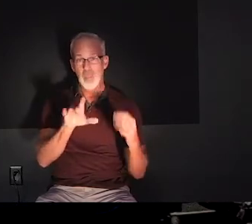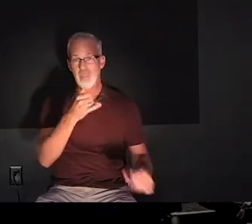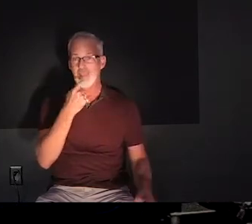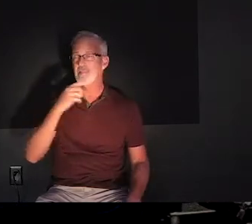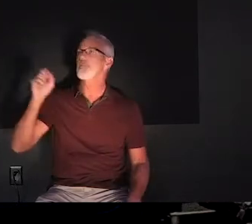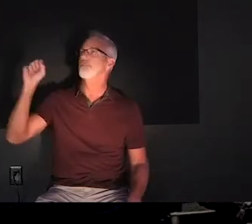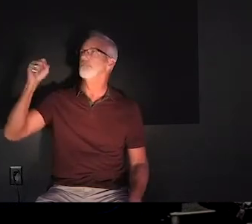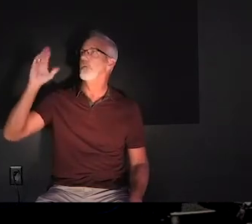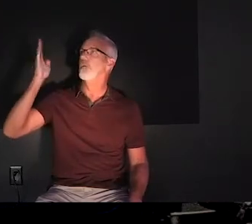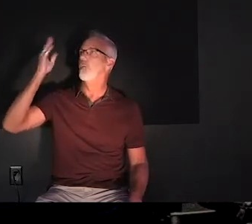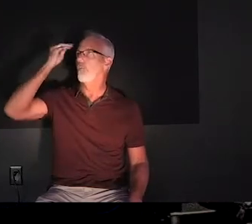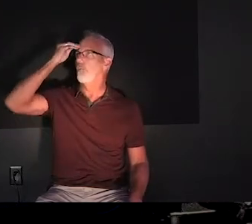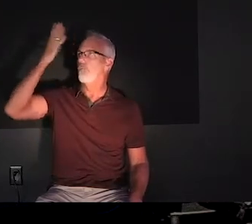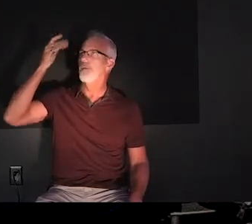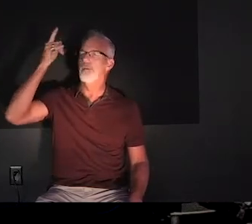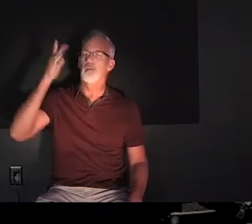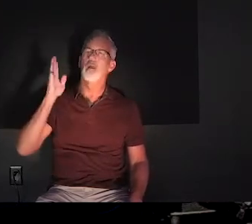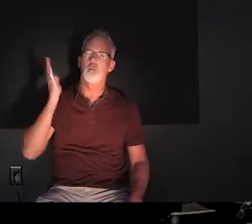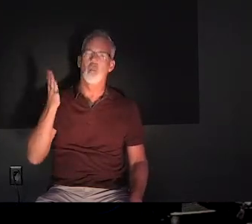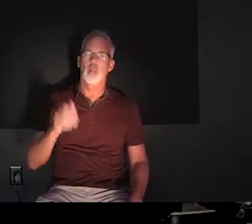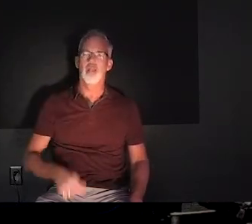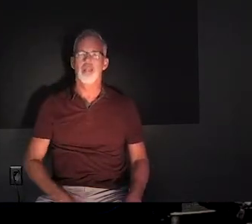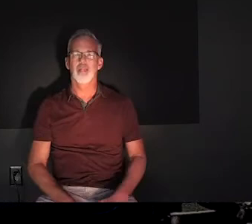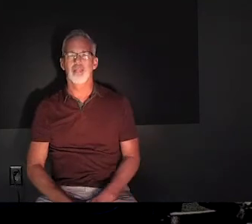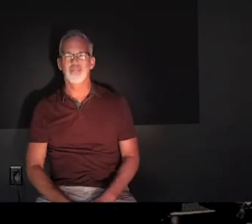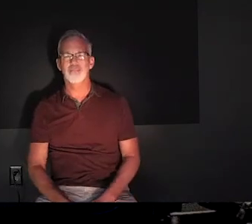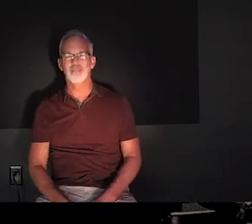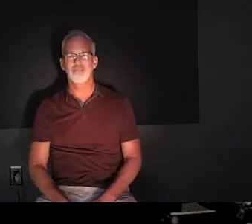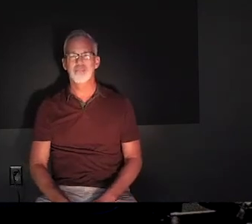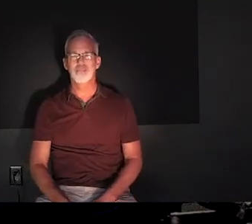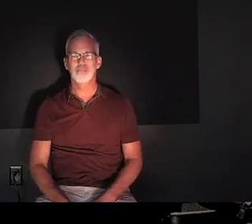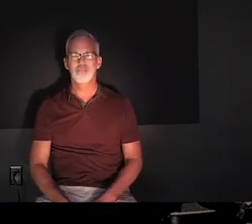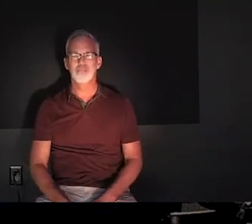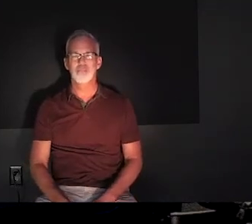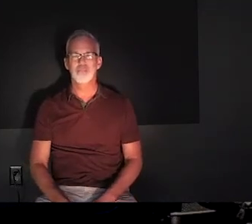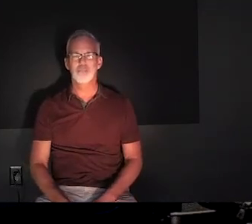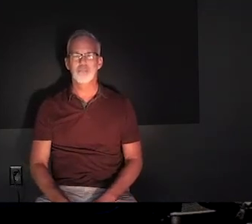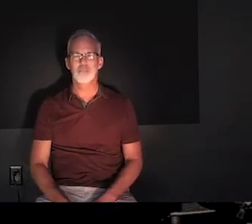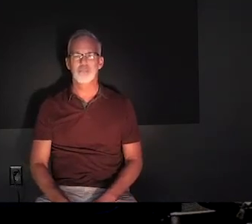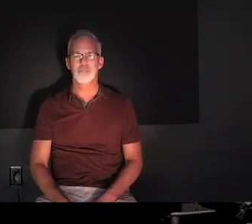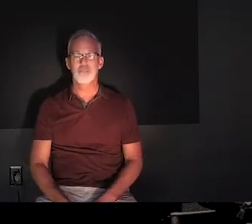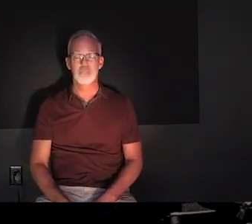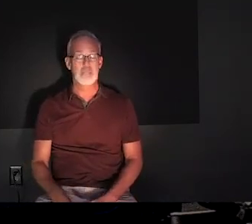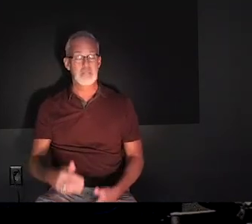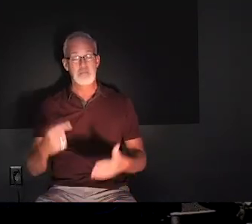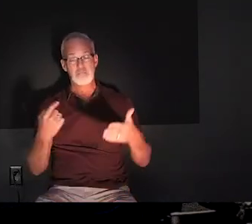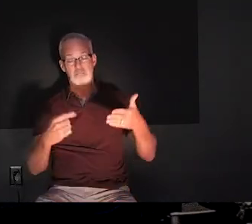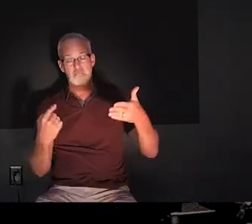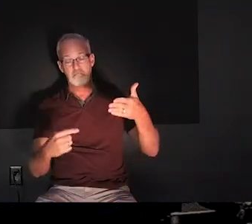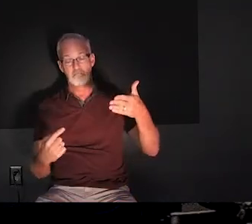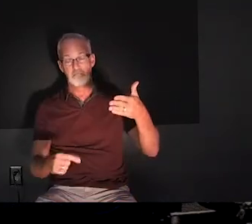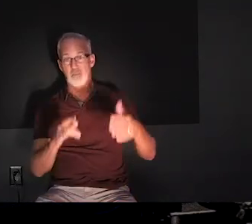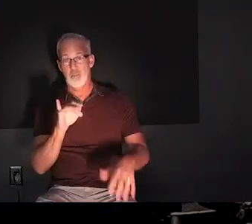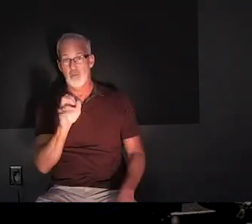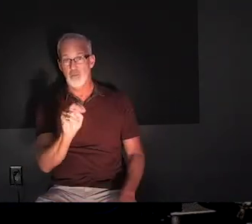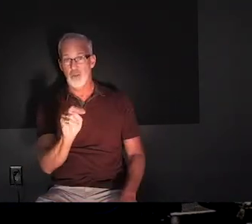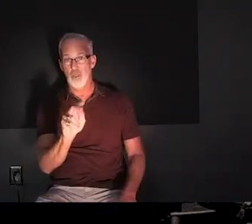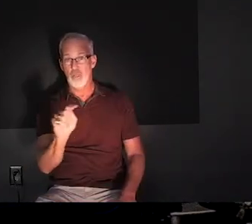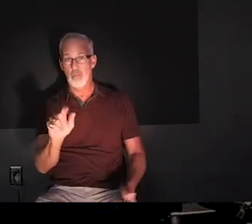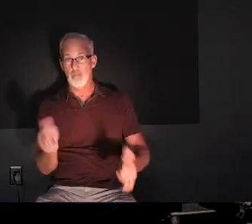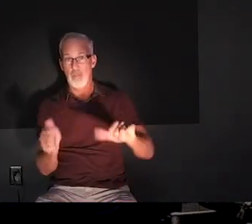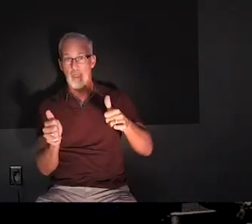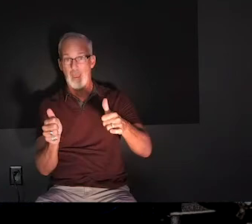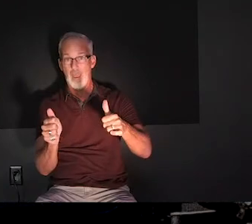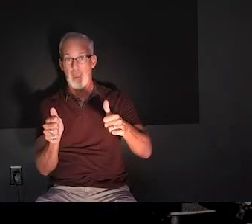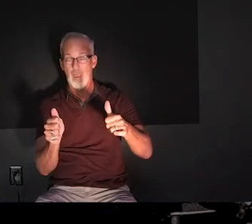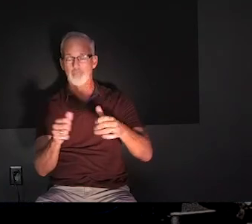their yes on the table. When I think about putting yes on the table, I think about John the Baptist,